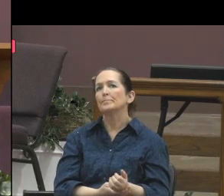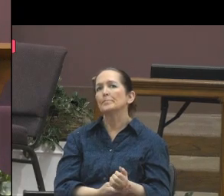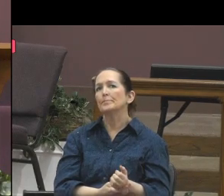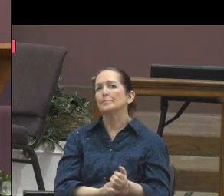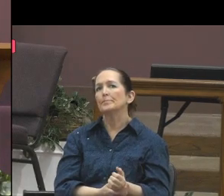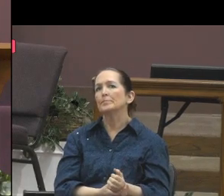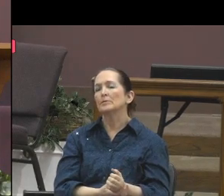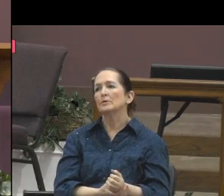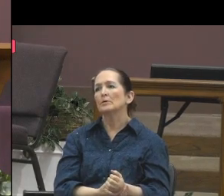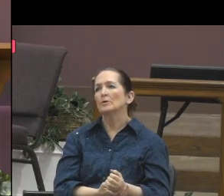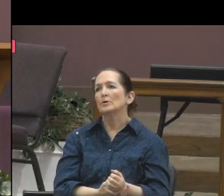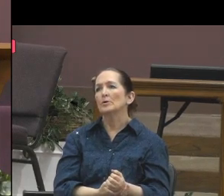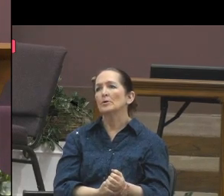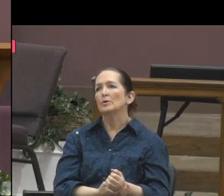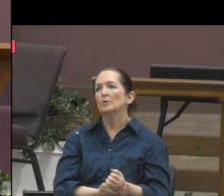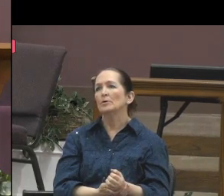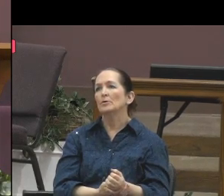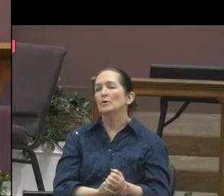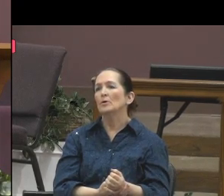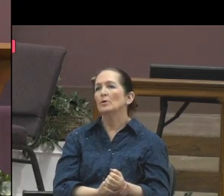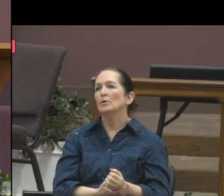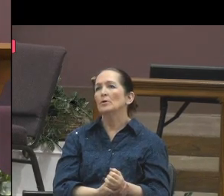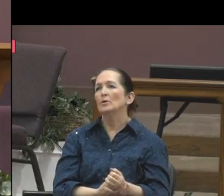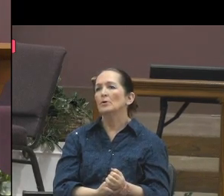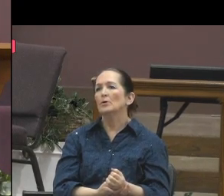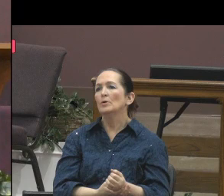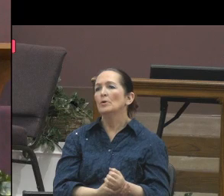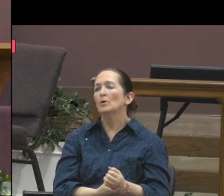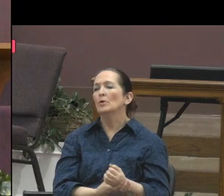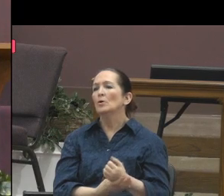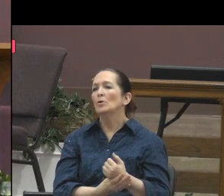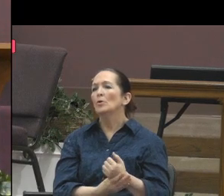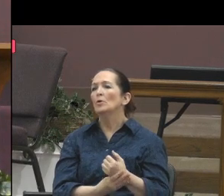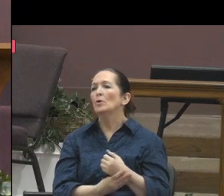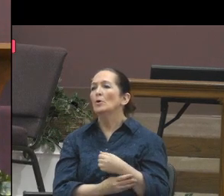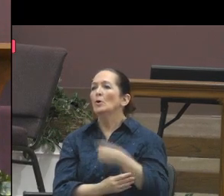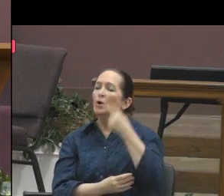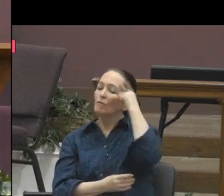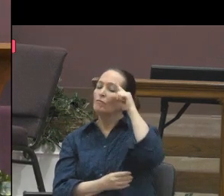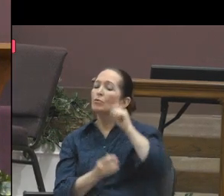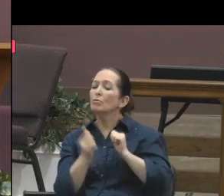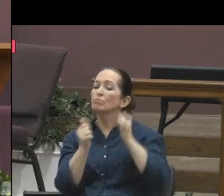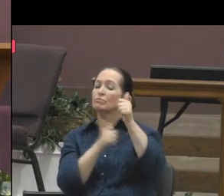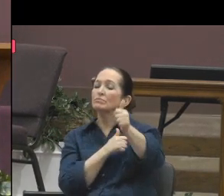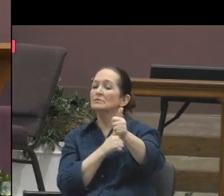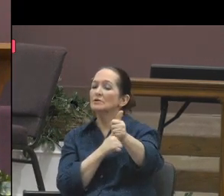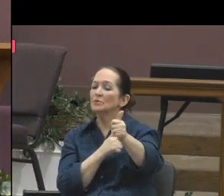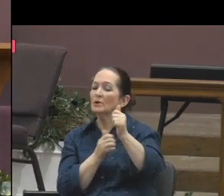for far off, younger crowd only needs to hear this, but for far off distant